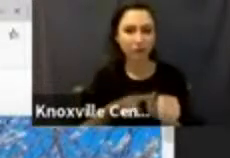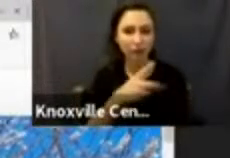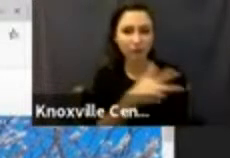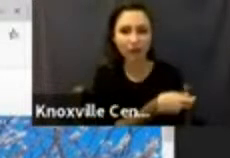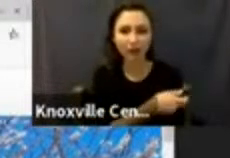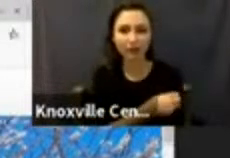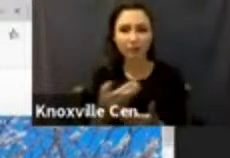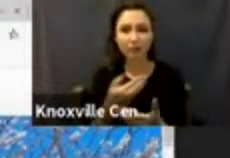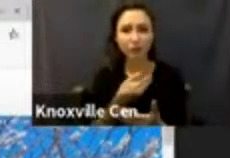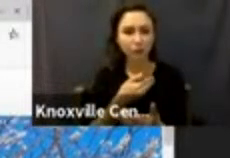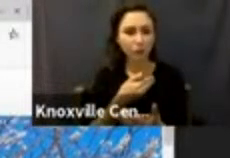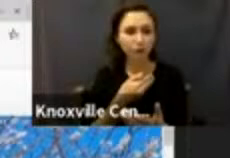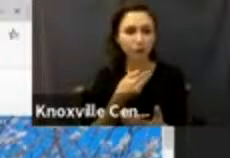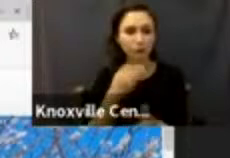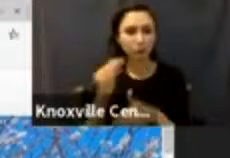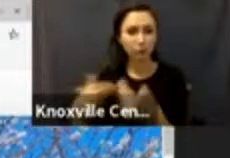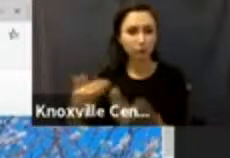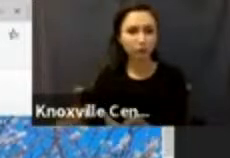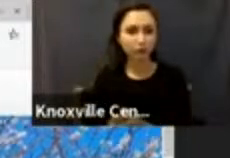on?